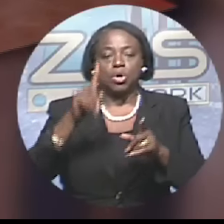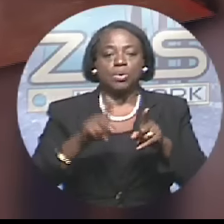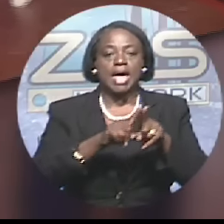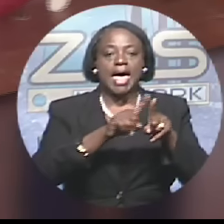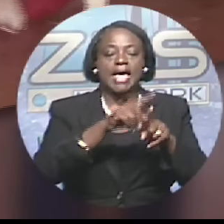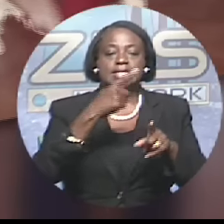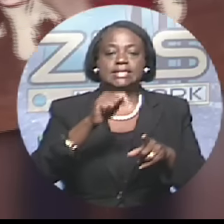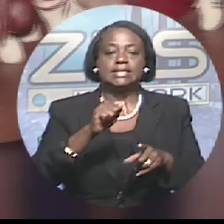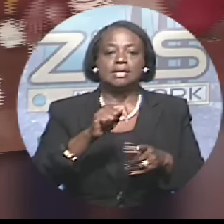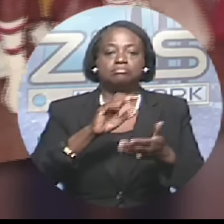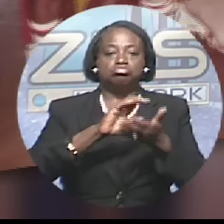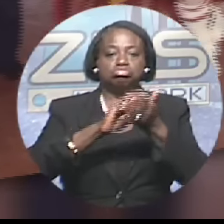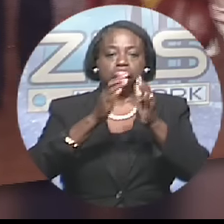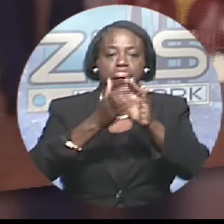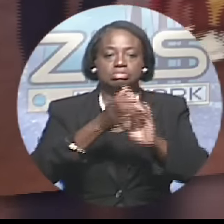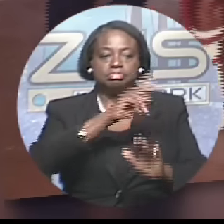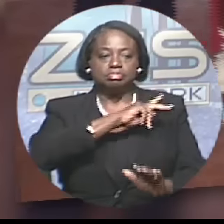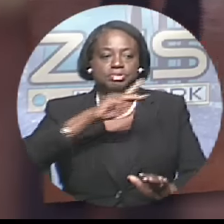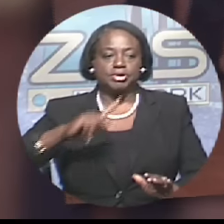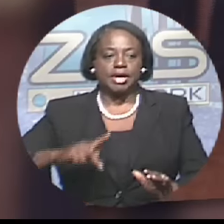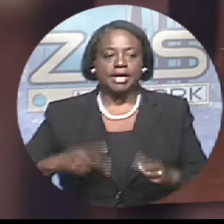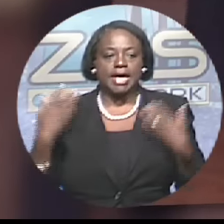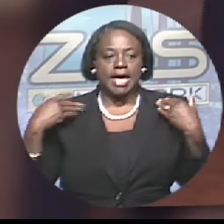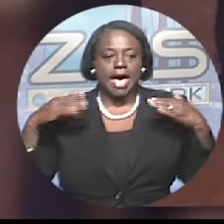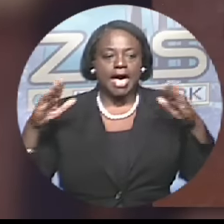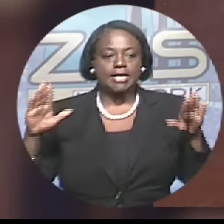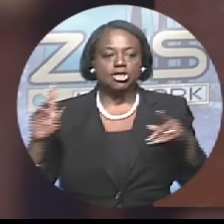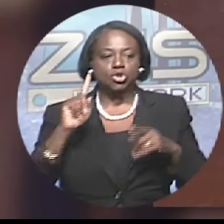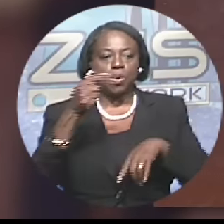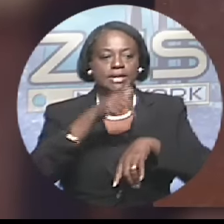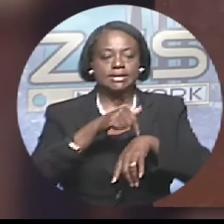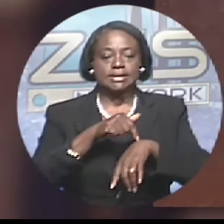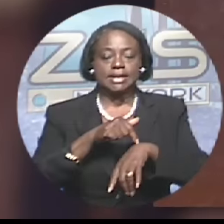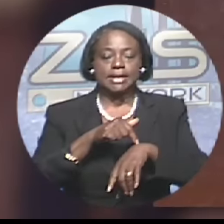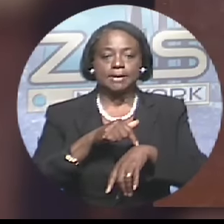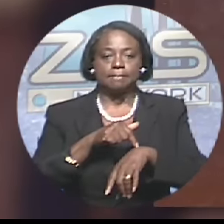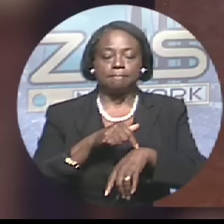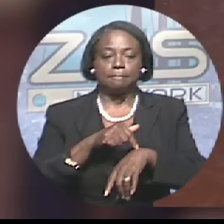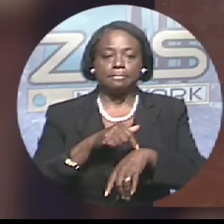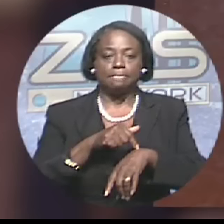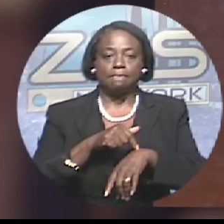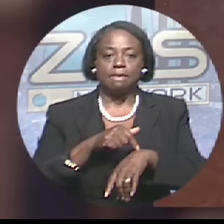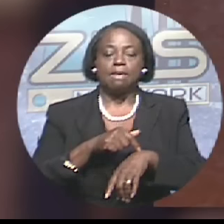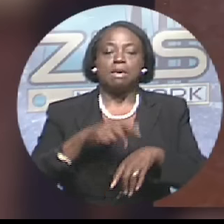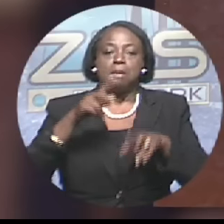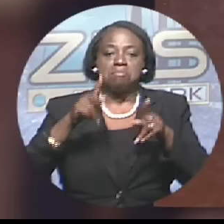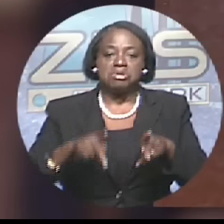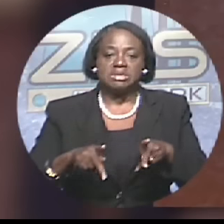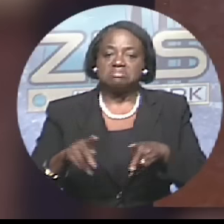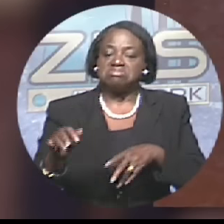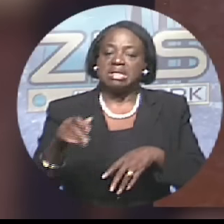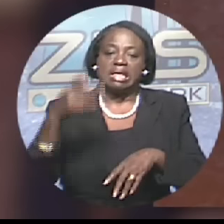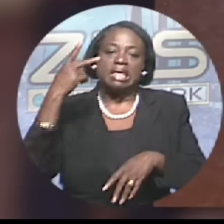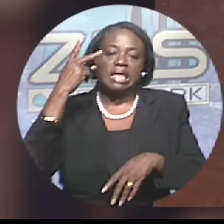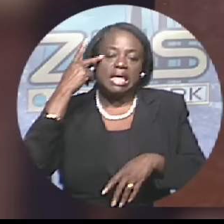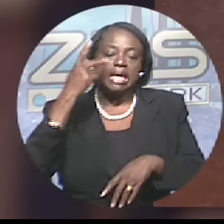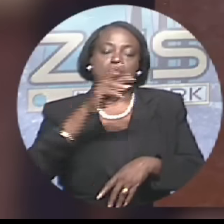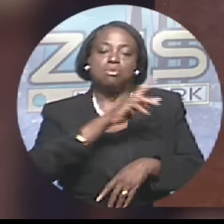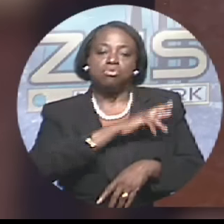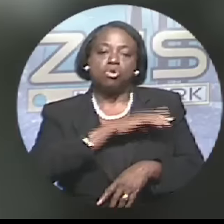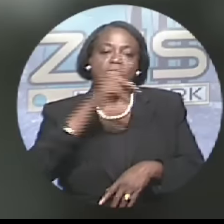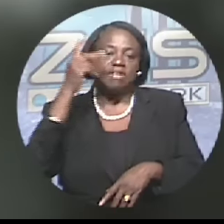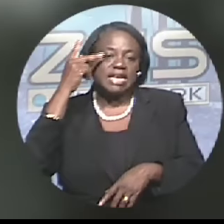Burger King Angels. At one time, we had persons such as Kim Roll, Felice